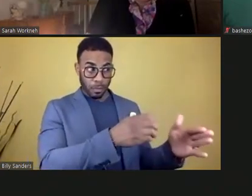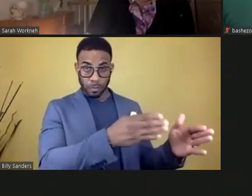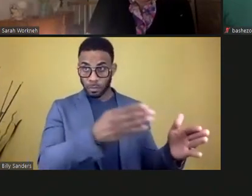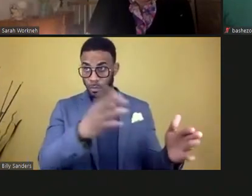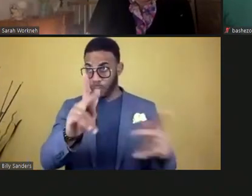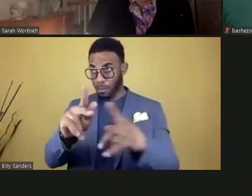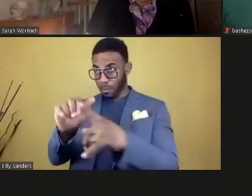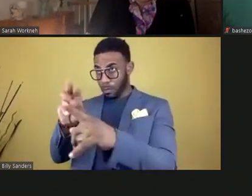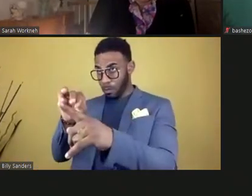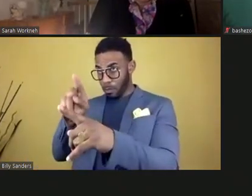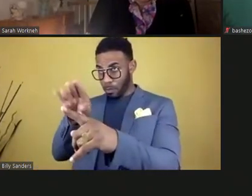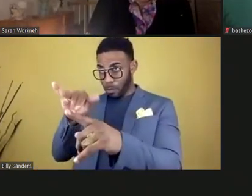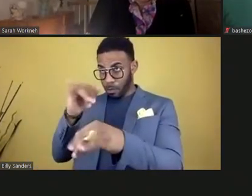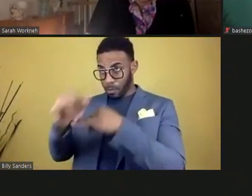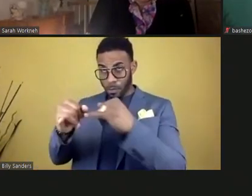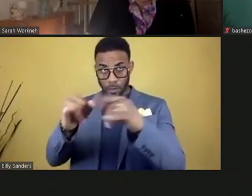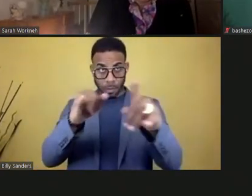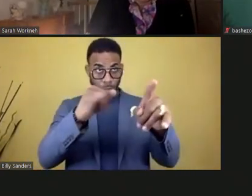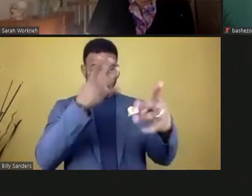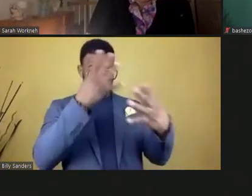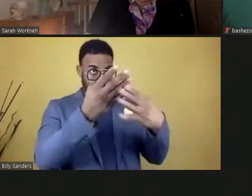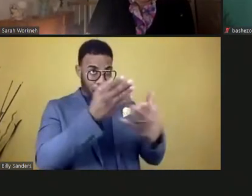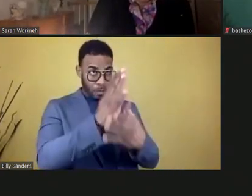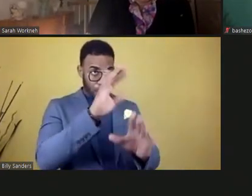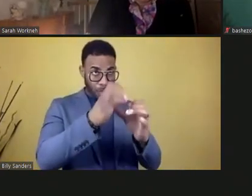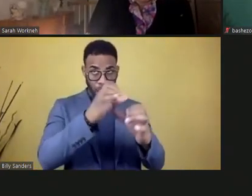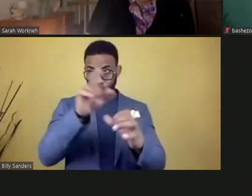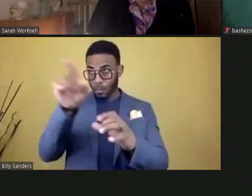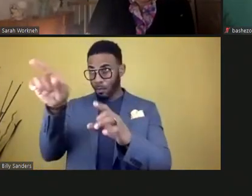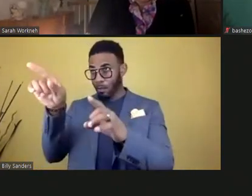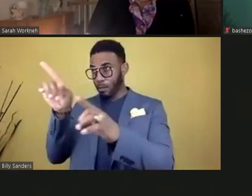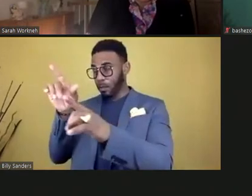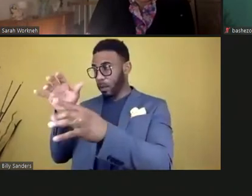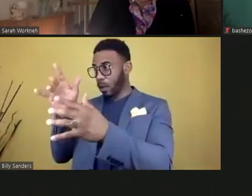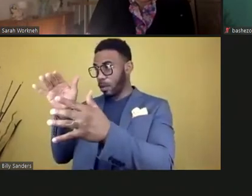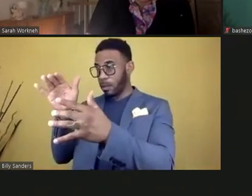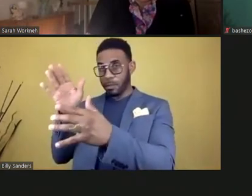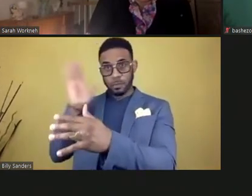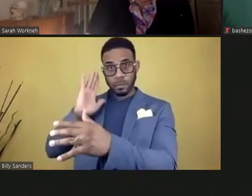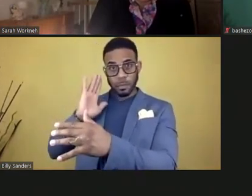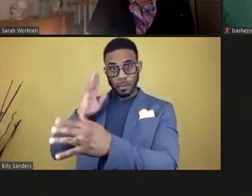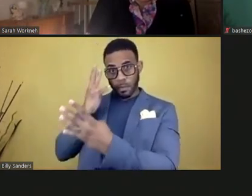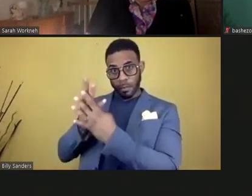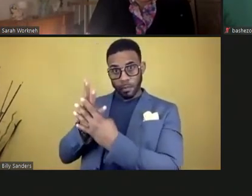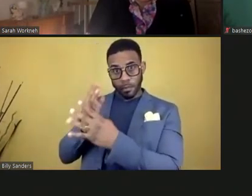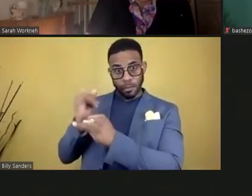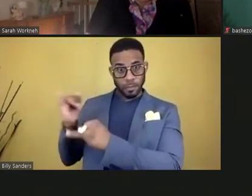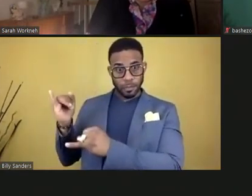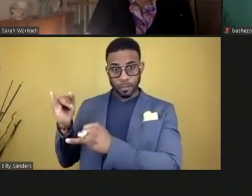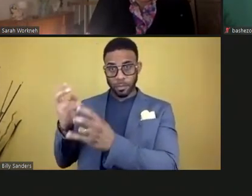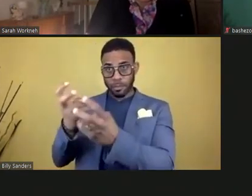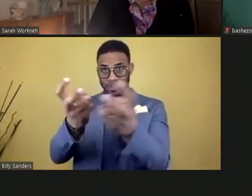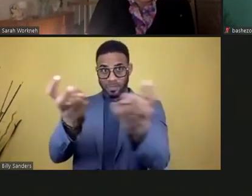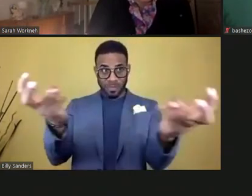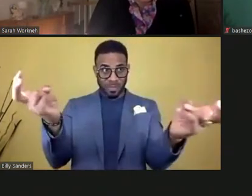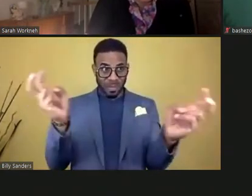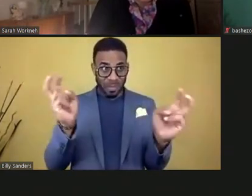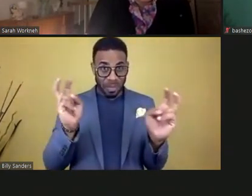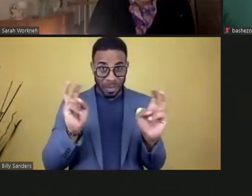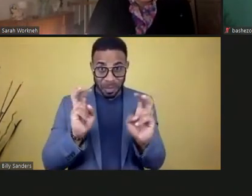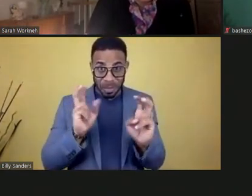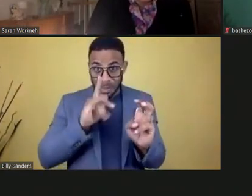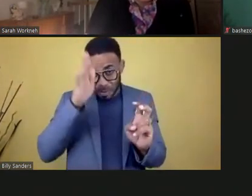Amnesty International, people from prison rights groups. There was formerly incarcerated individuals, parents of people that